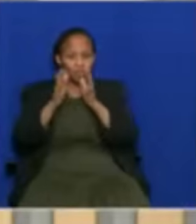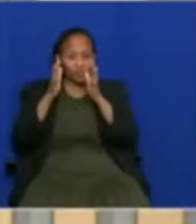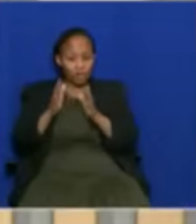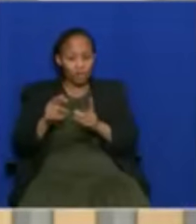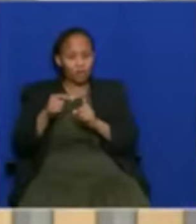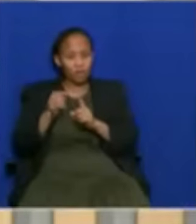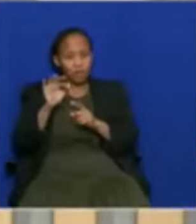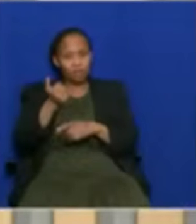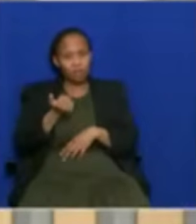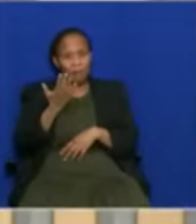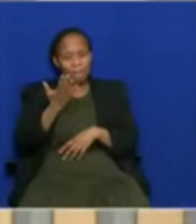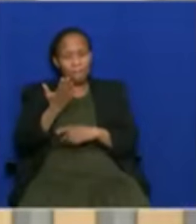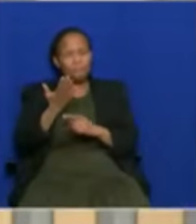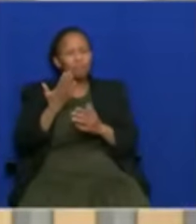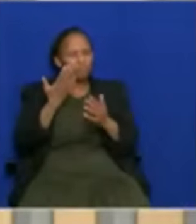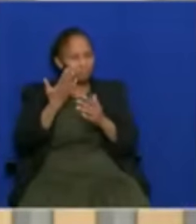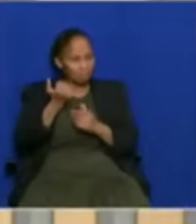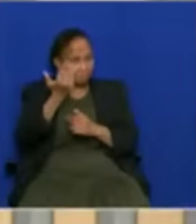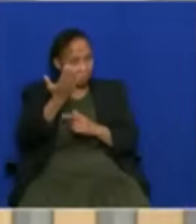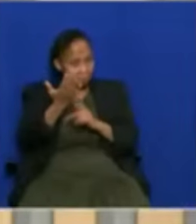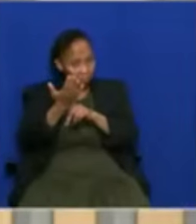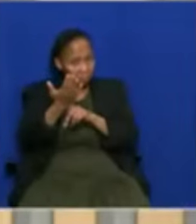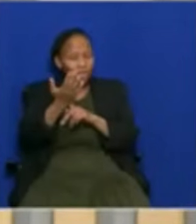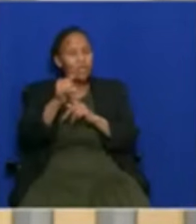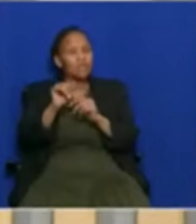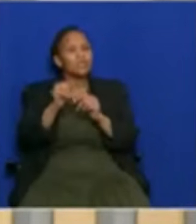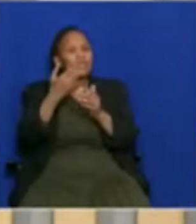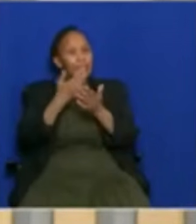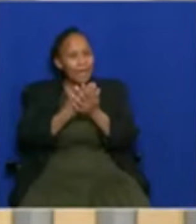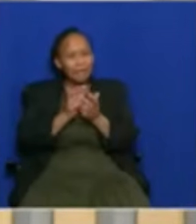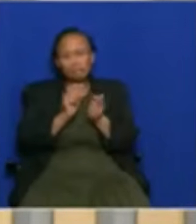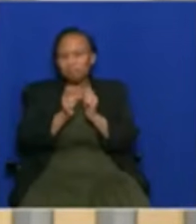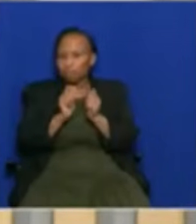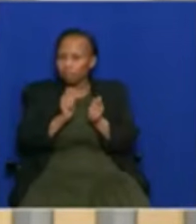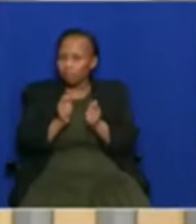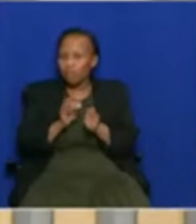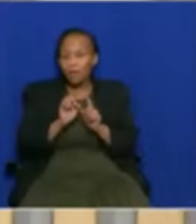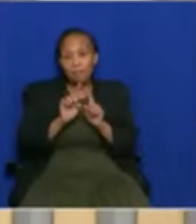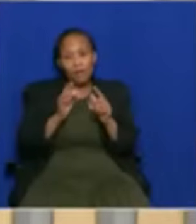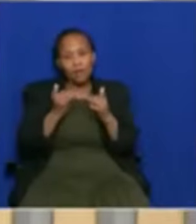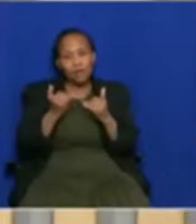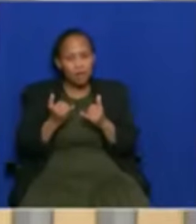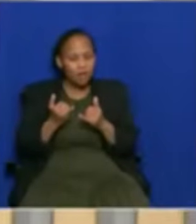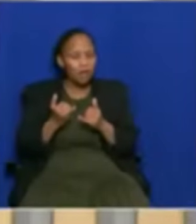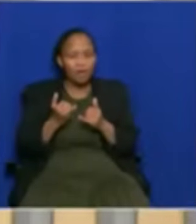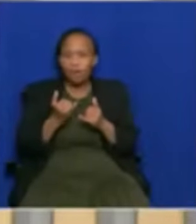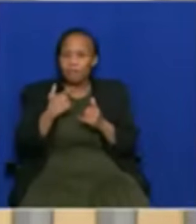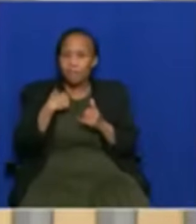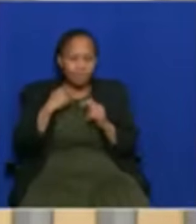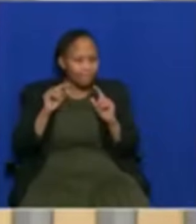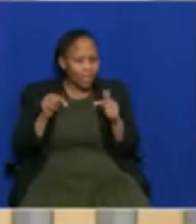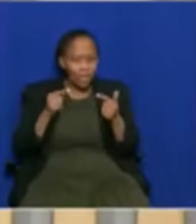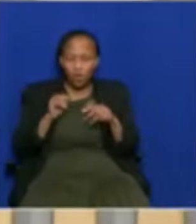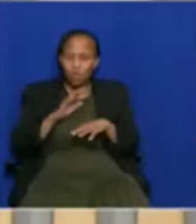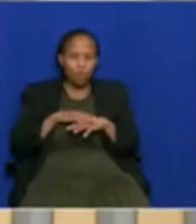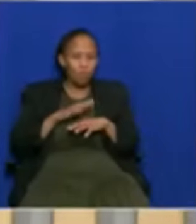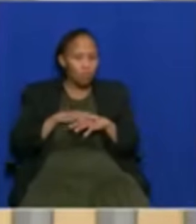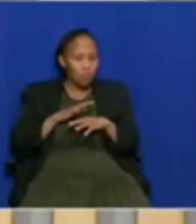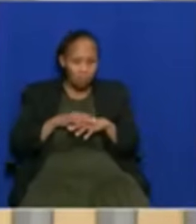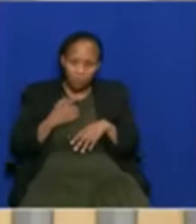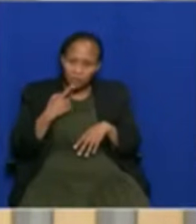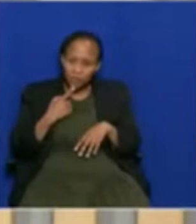way. But to answer the question and not to drag it on, and I cannot take it any further, is the fact, this is what I wrote in